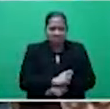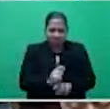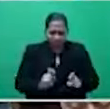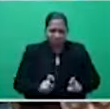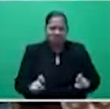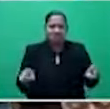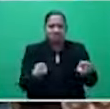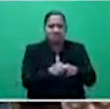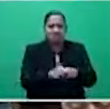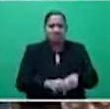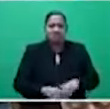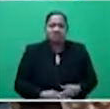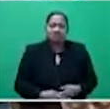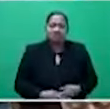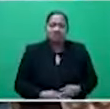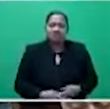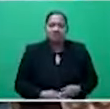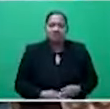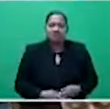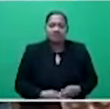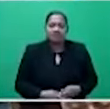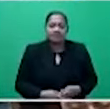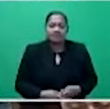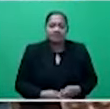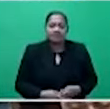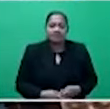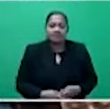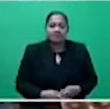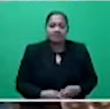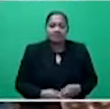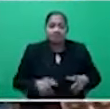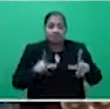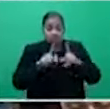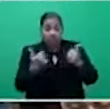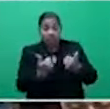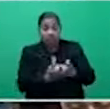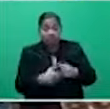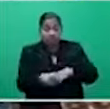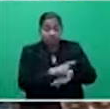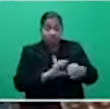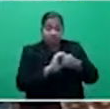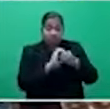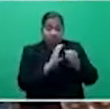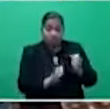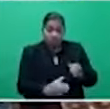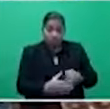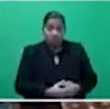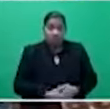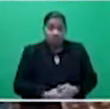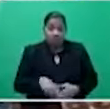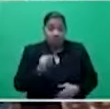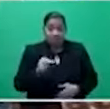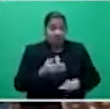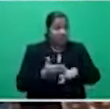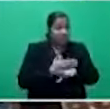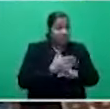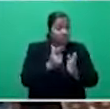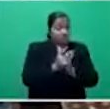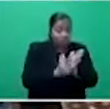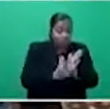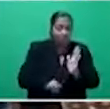there. Still there. The consent of the landowners for those things were required before the law, after the